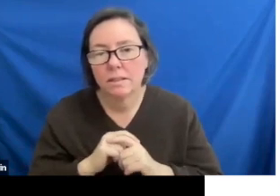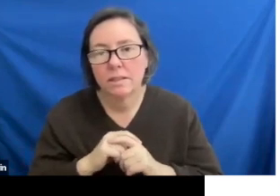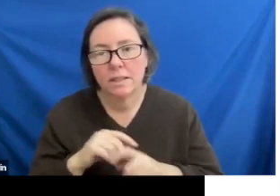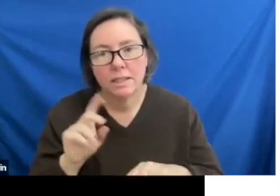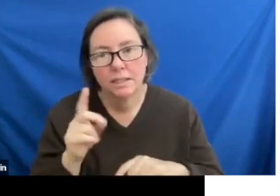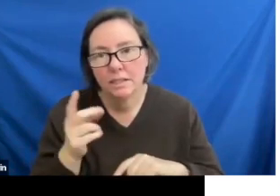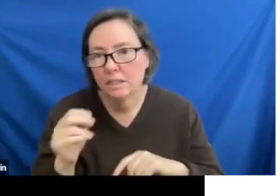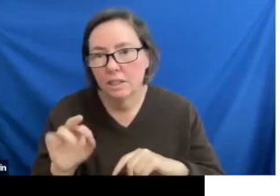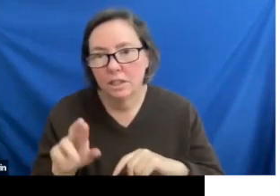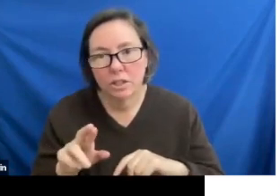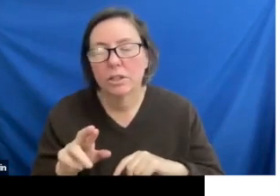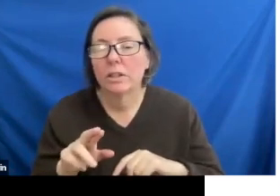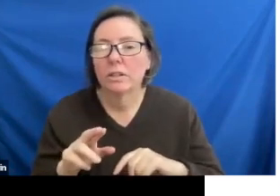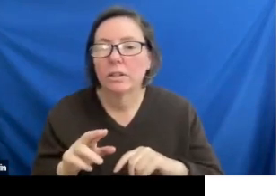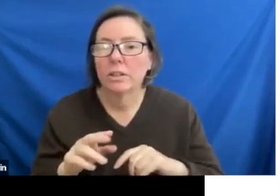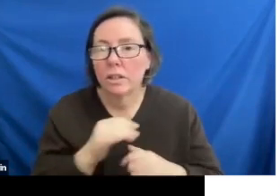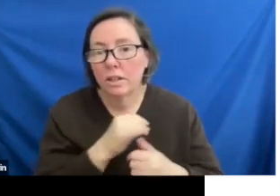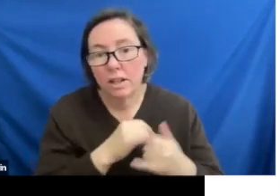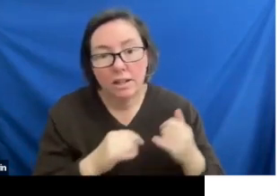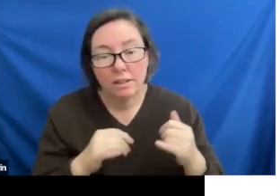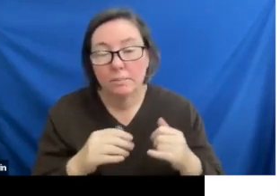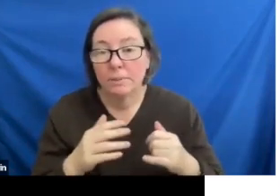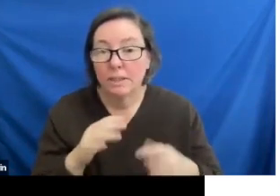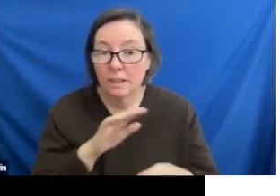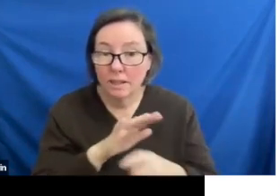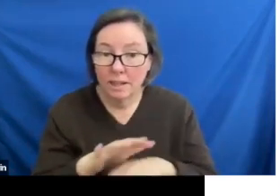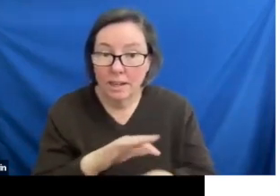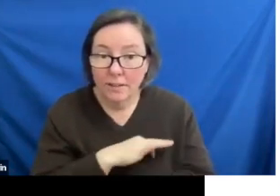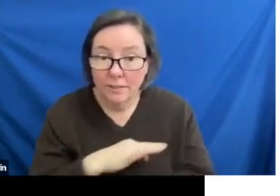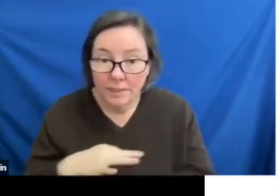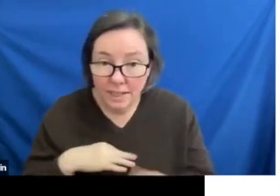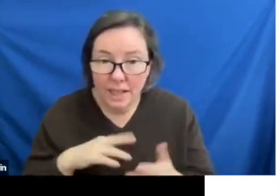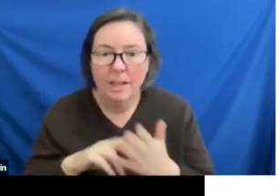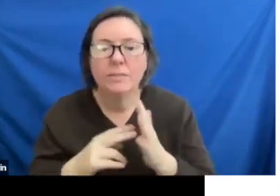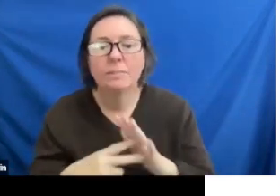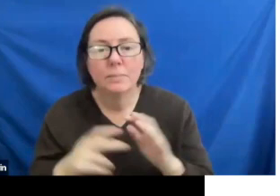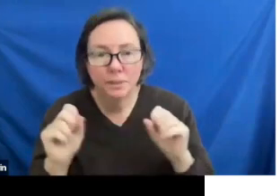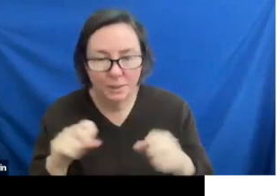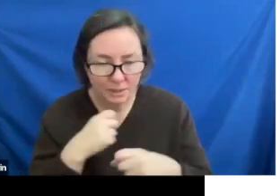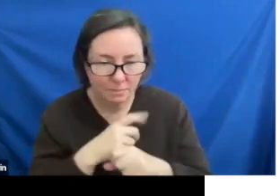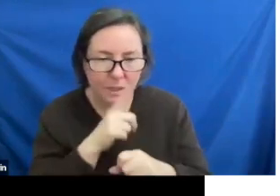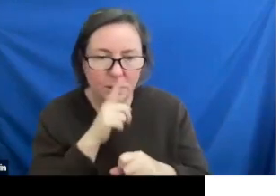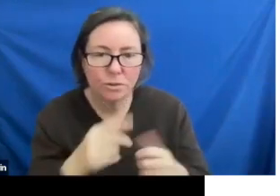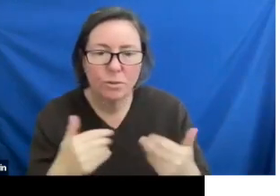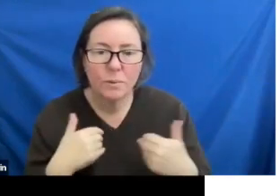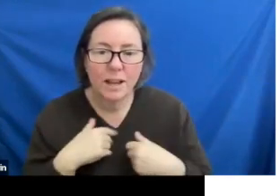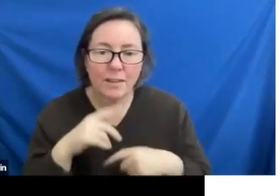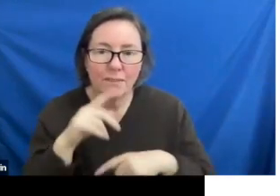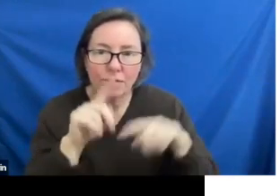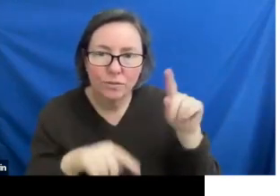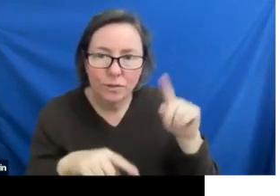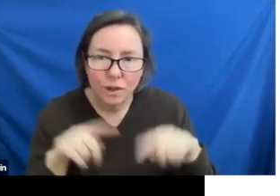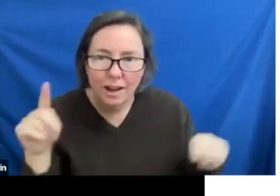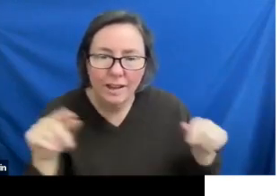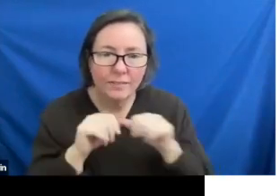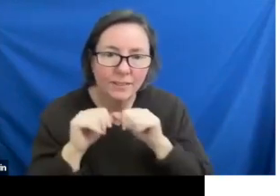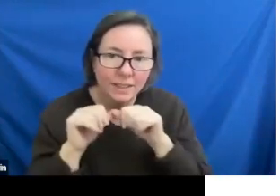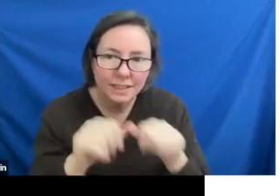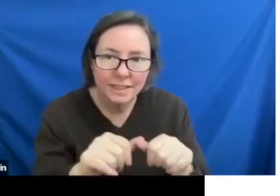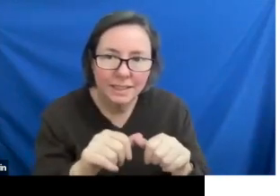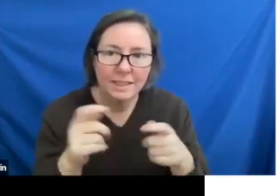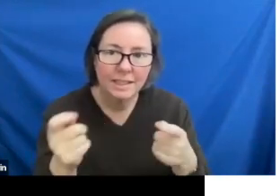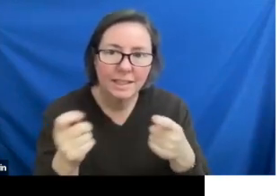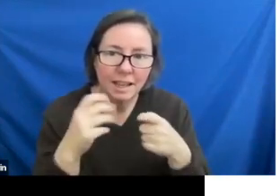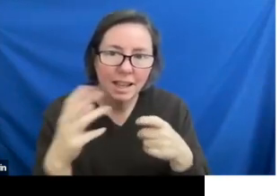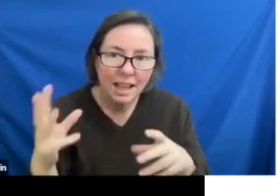ultimately, the staffing will allow us and ensure that we can offer a wide variety of consistent,